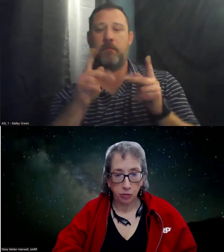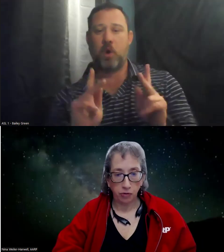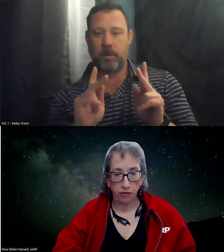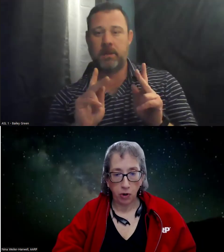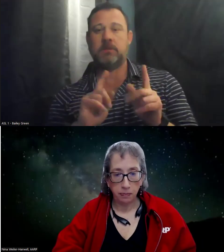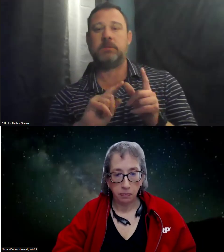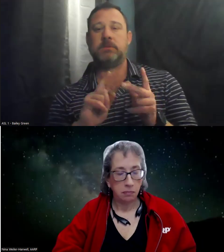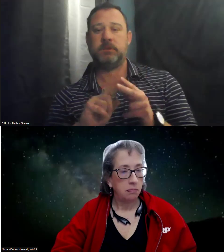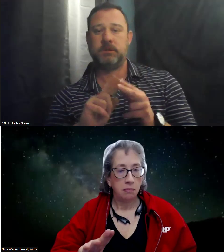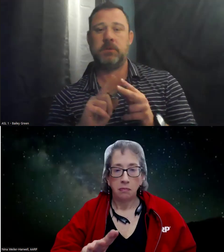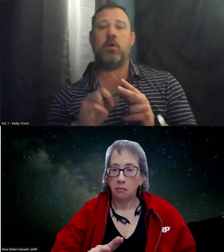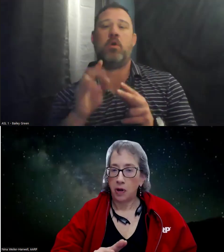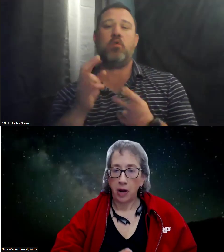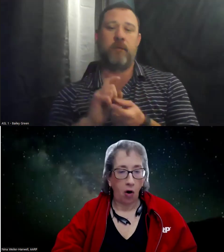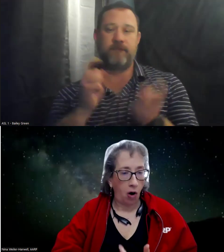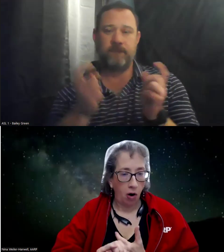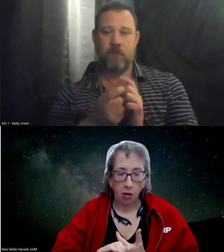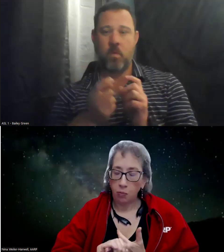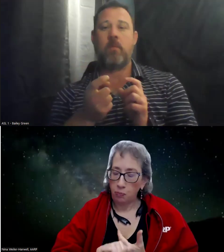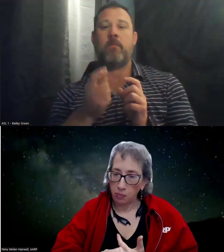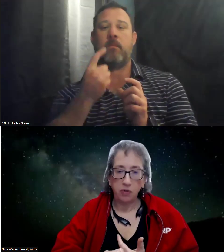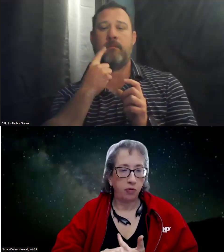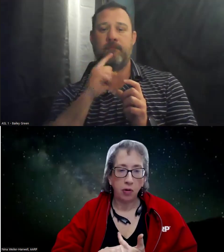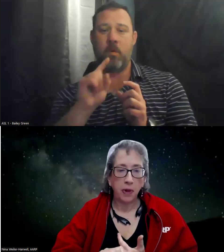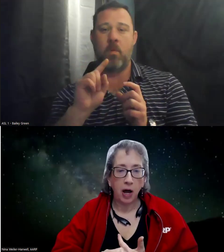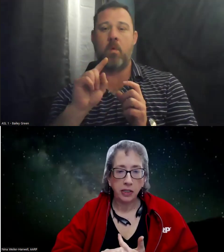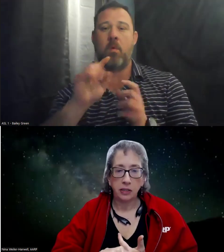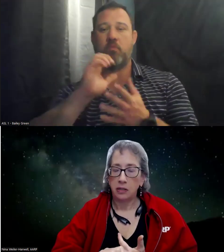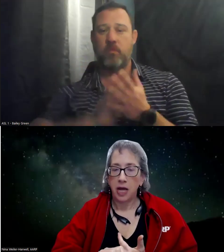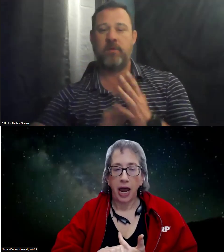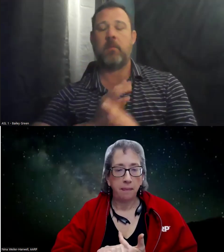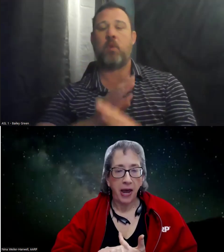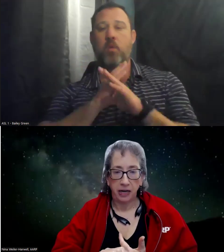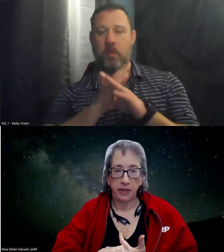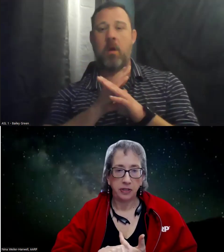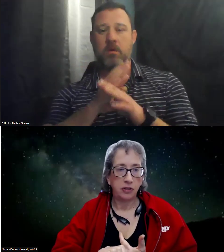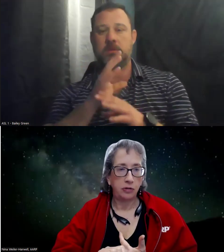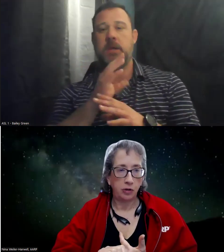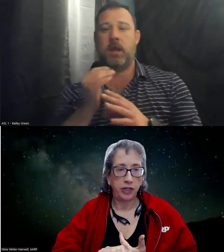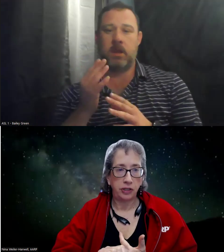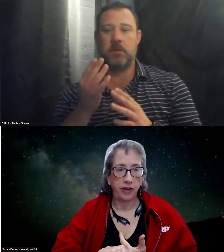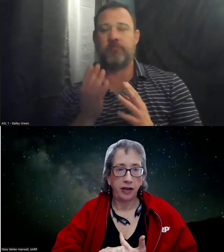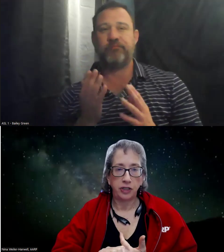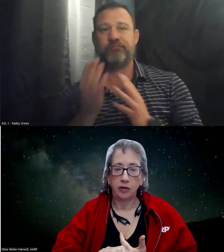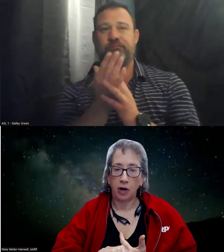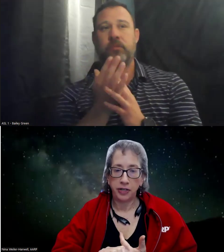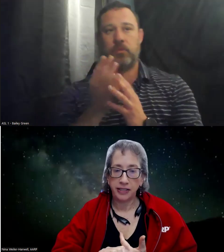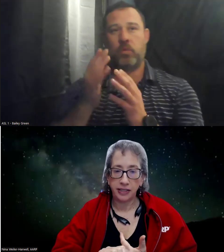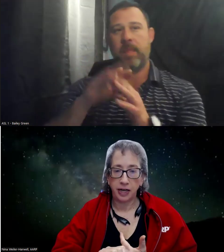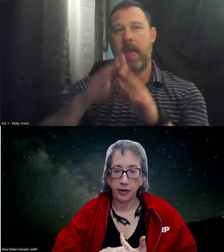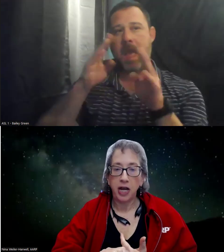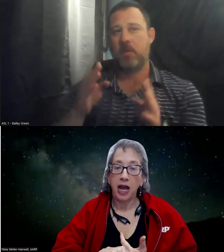land use reform, all remove roadblocks, impediments to the creation of housing that